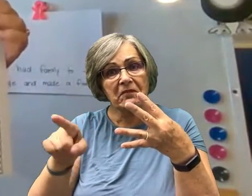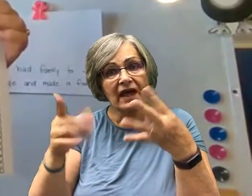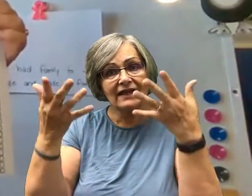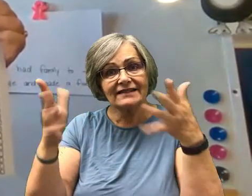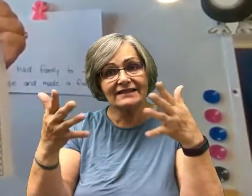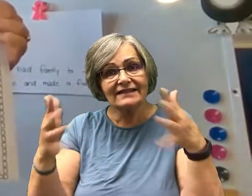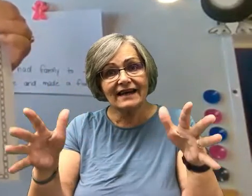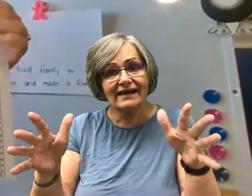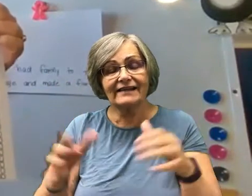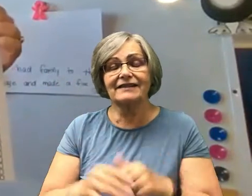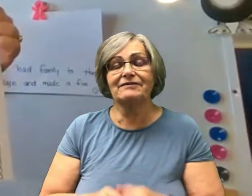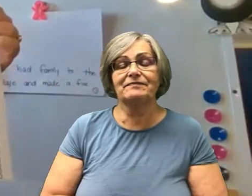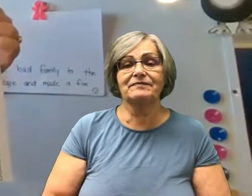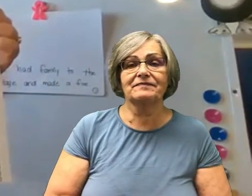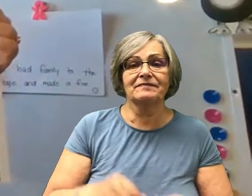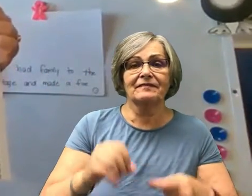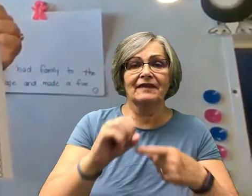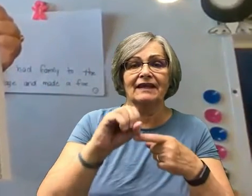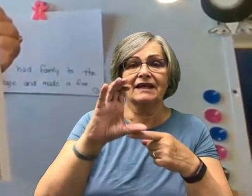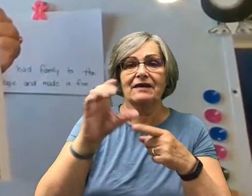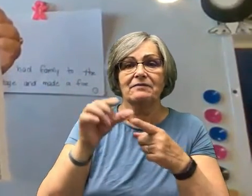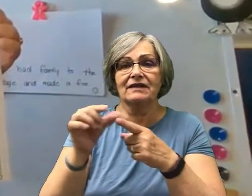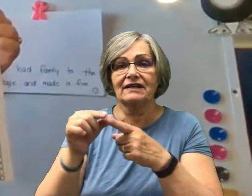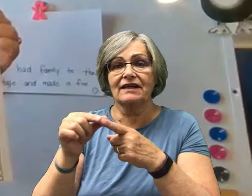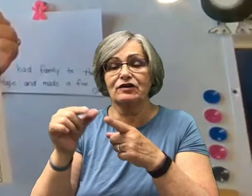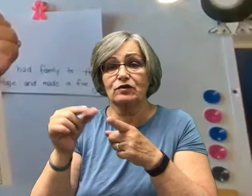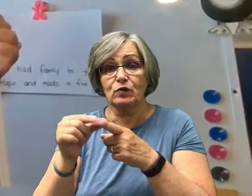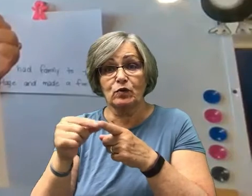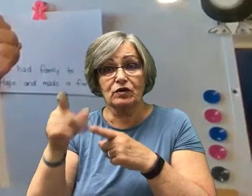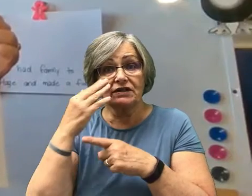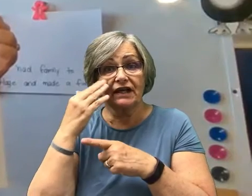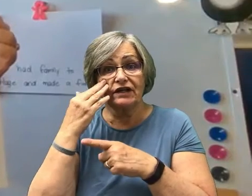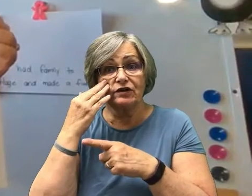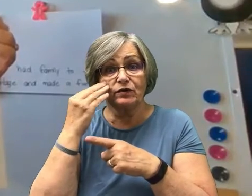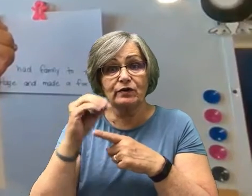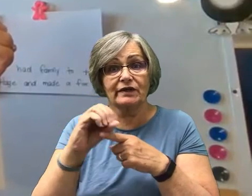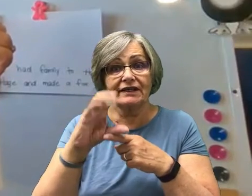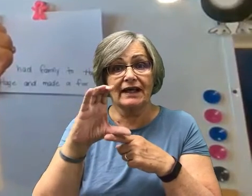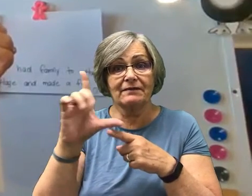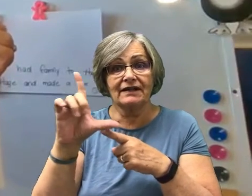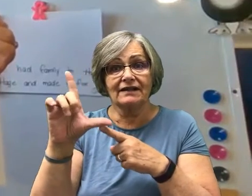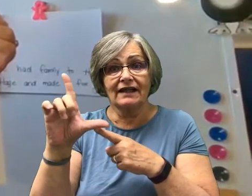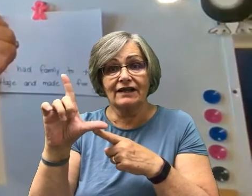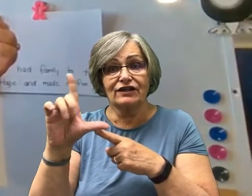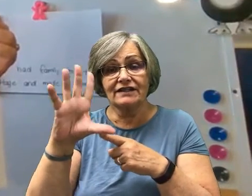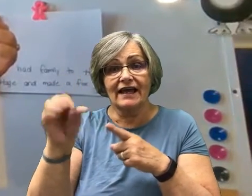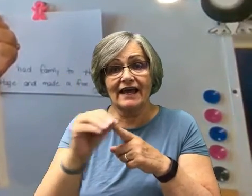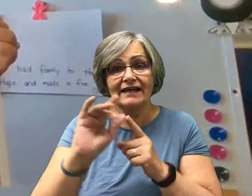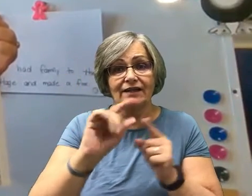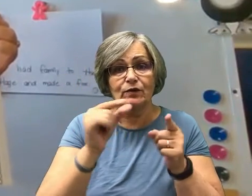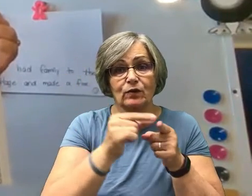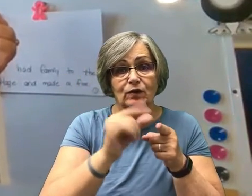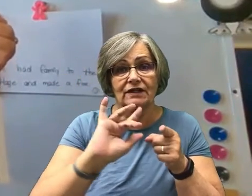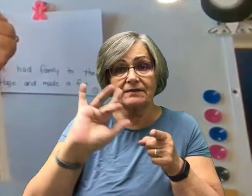over my checklist. Capital letter. I used words that I knew and wrote them on my paper.